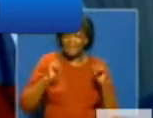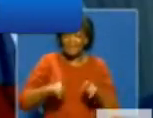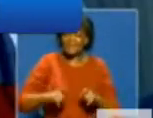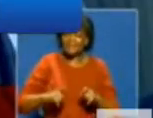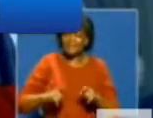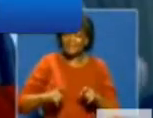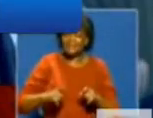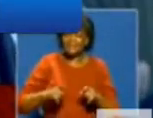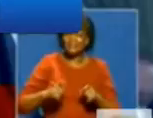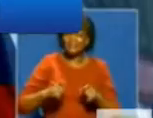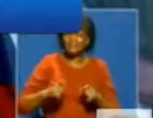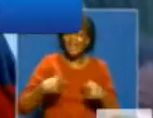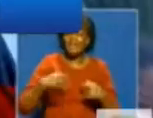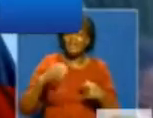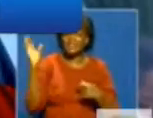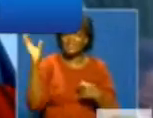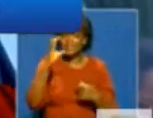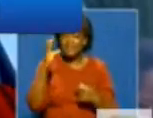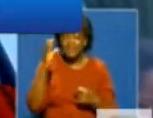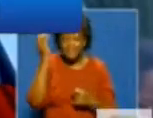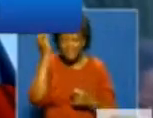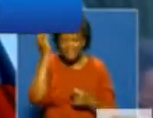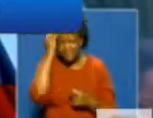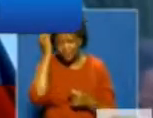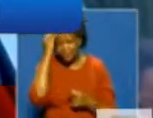education. That is the fourth stage.